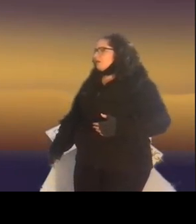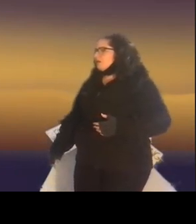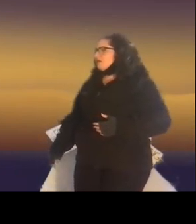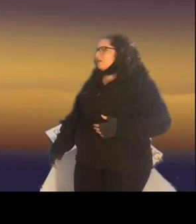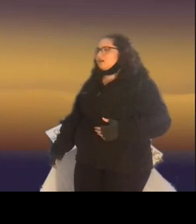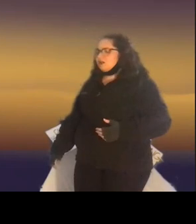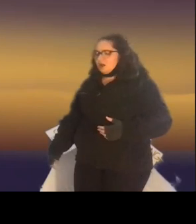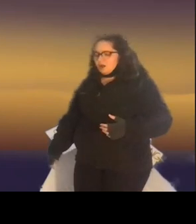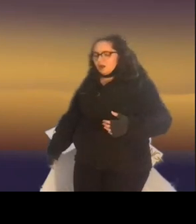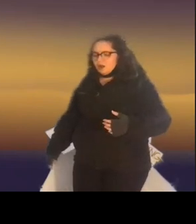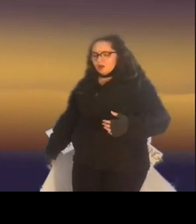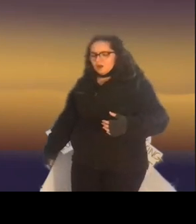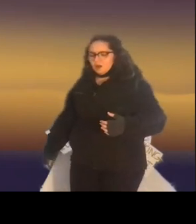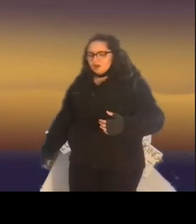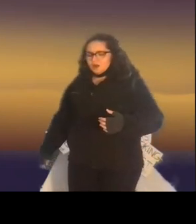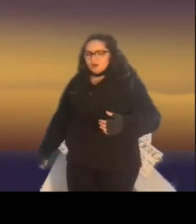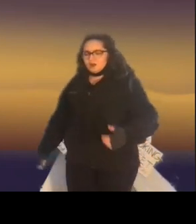I couldn't go through with it.